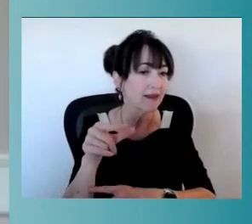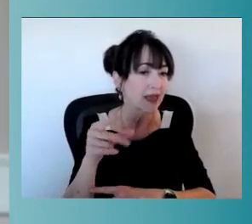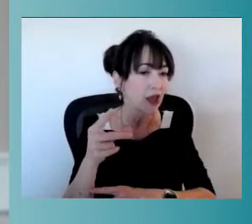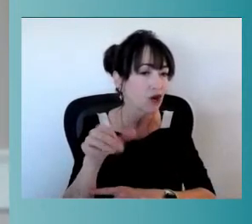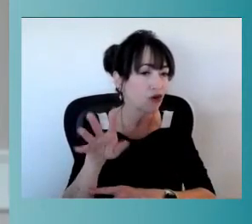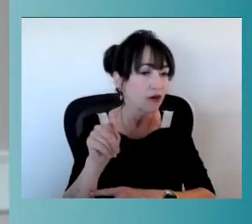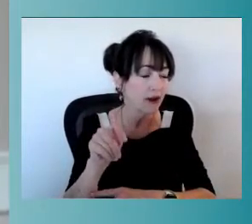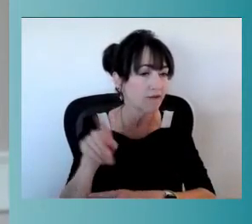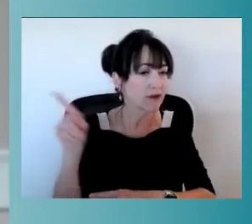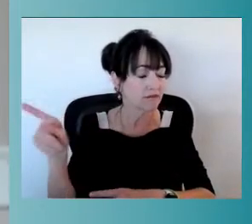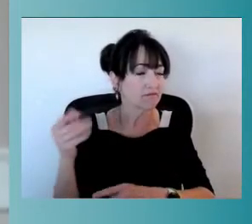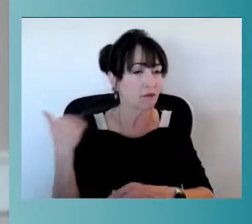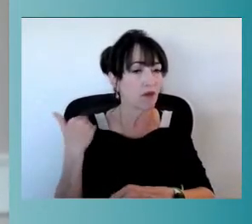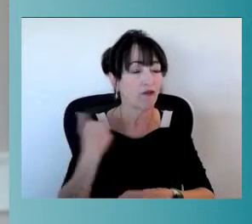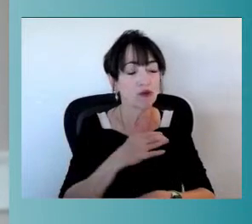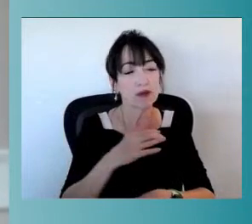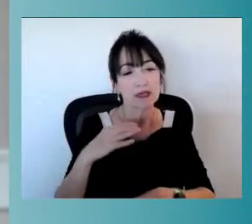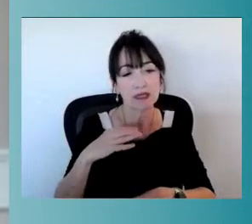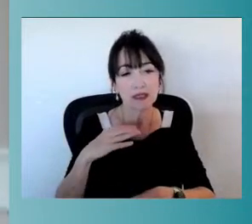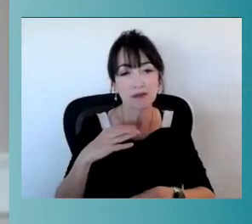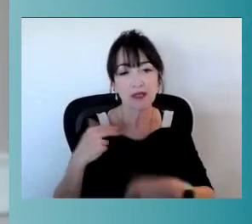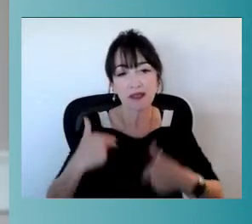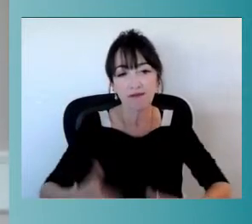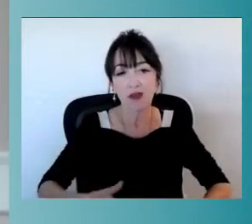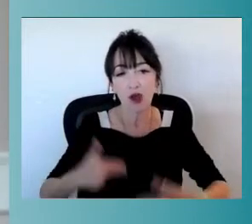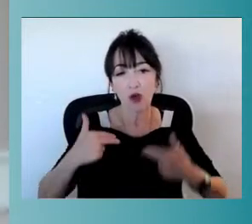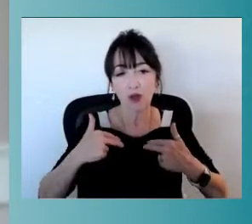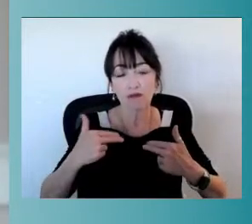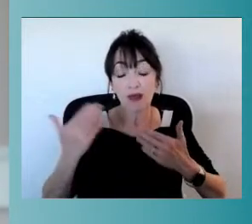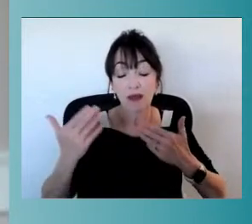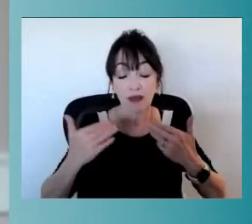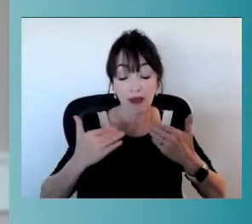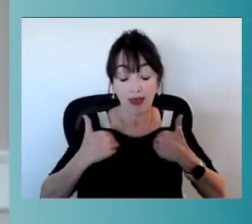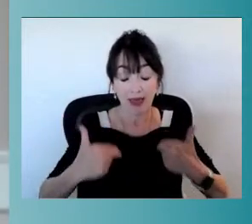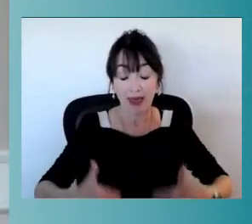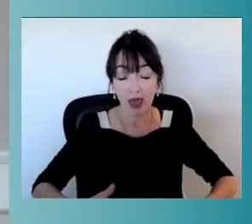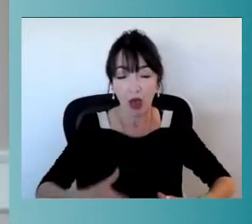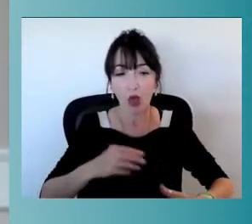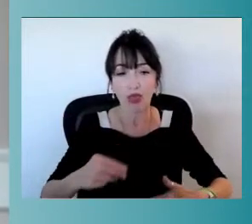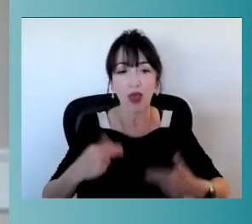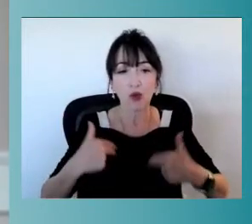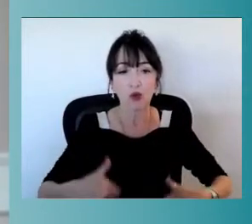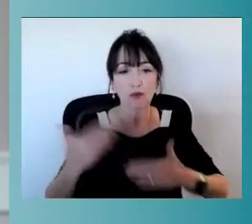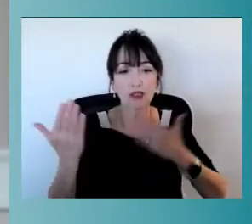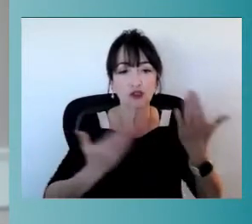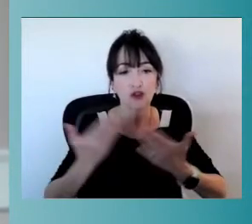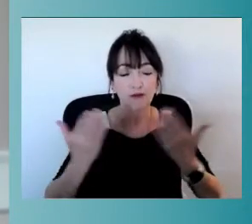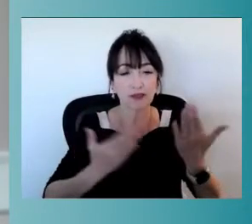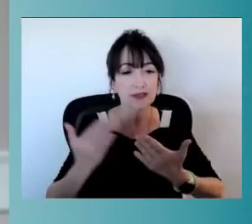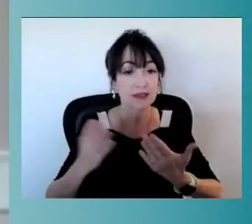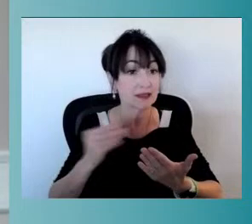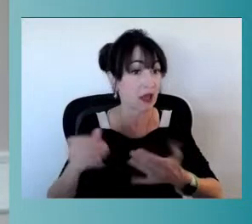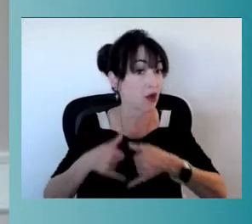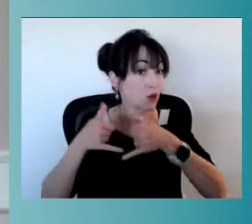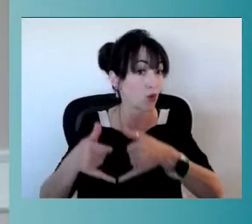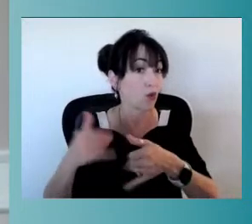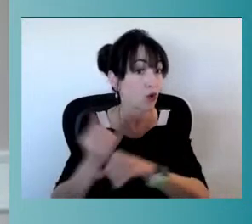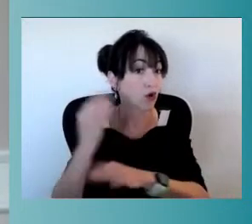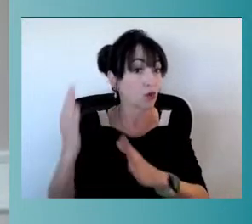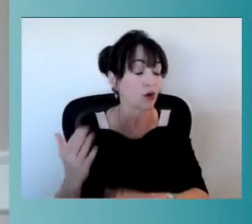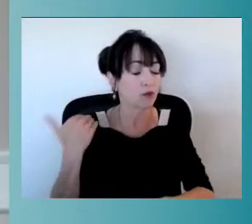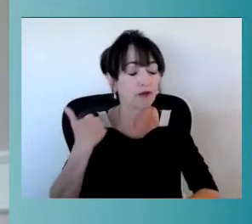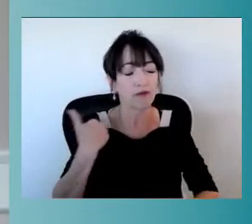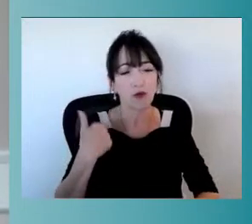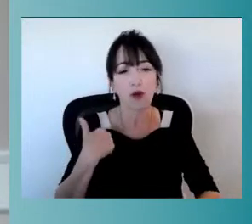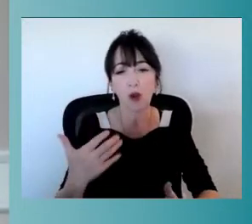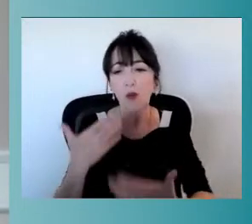Human Services, and our first Legacy Award winner. And I'd also like to thank all the Compassionate Champions and